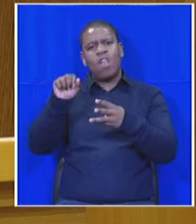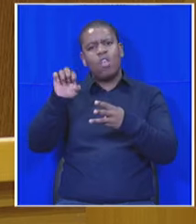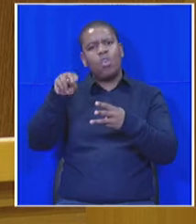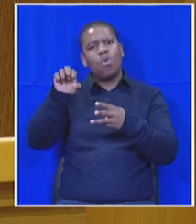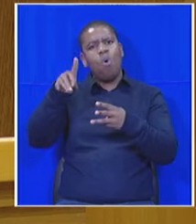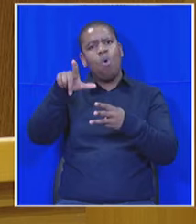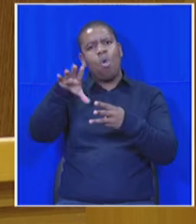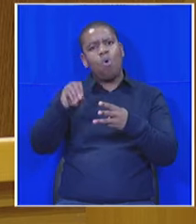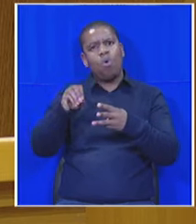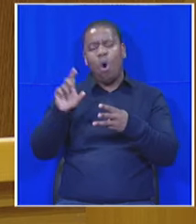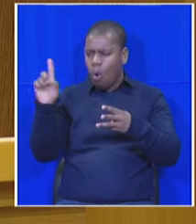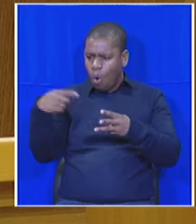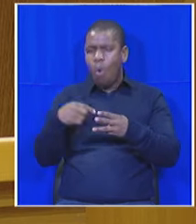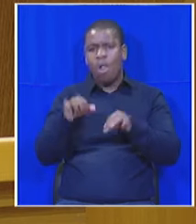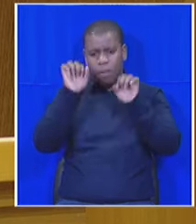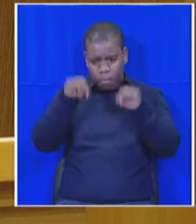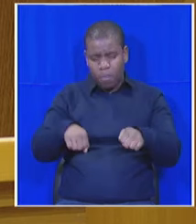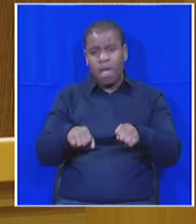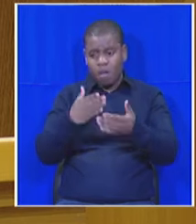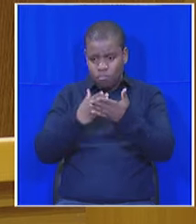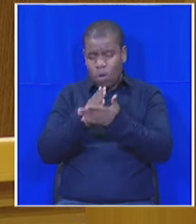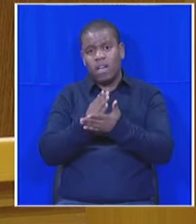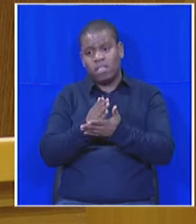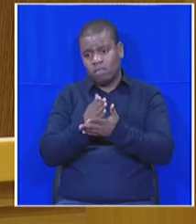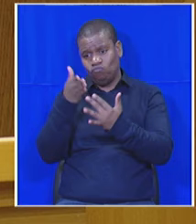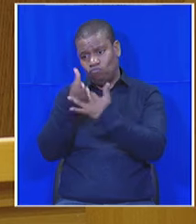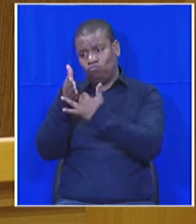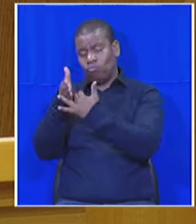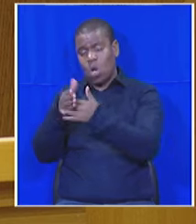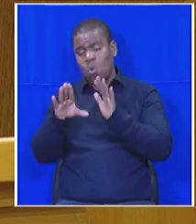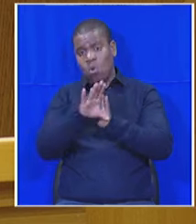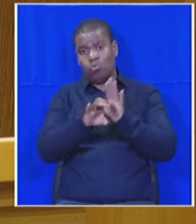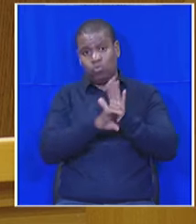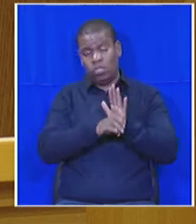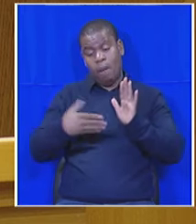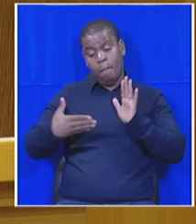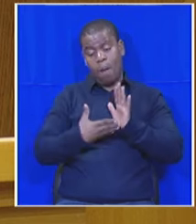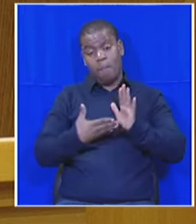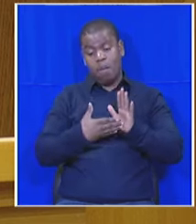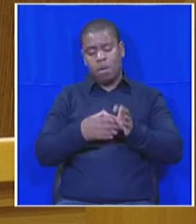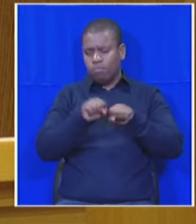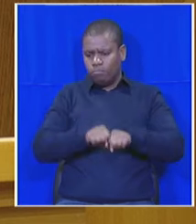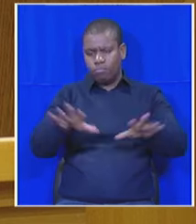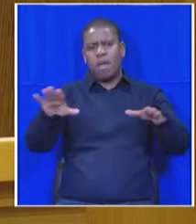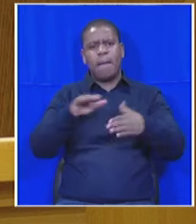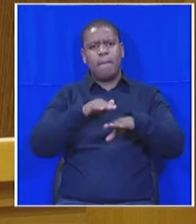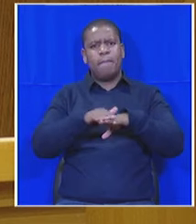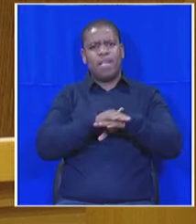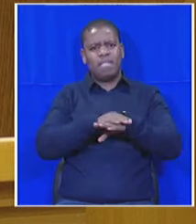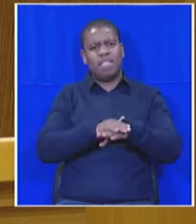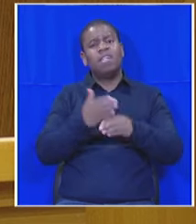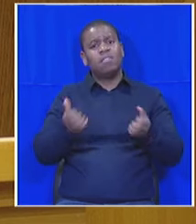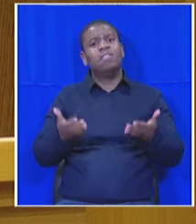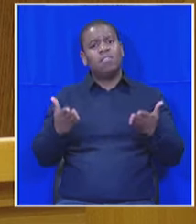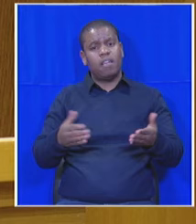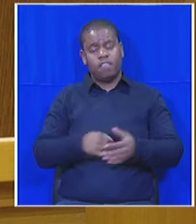Ilembe, all having rights enshrined in our constitution to such basic services. Fellow South Africans, we